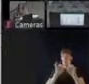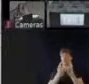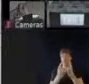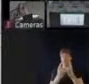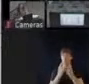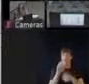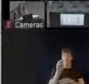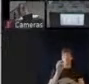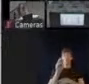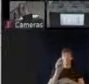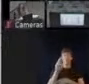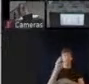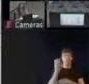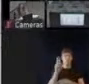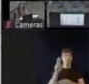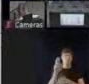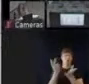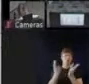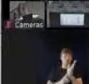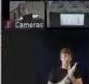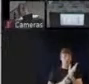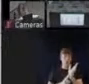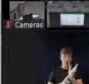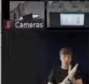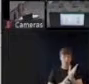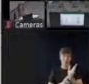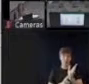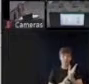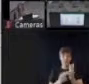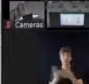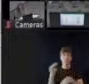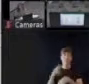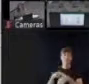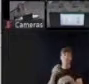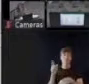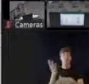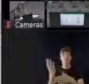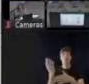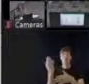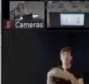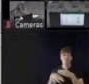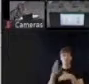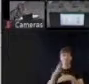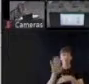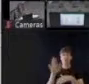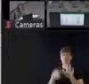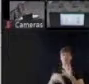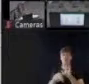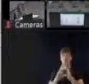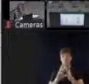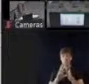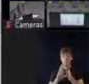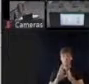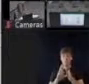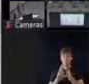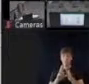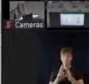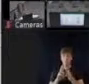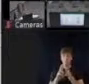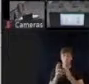contracts. Of course, those will come in for your review in this next